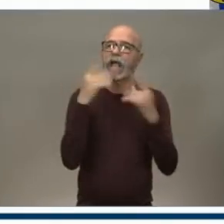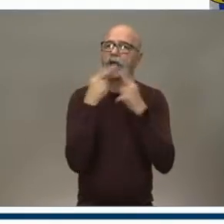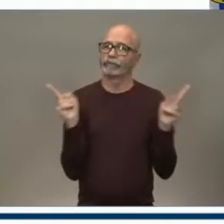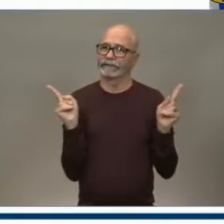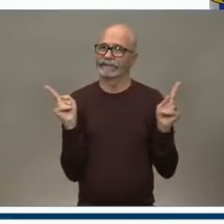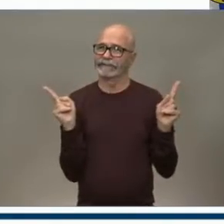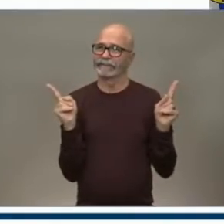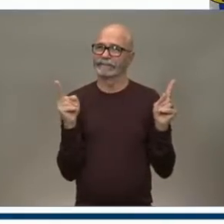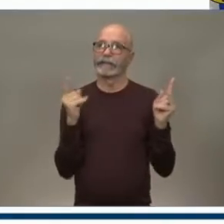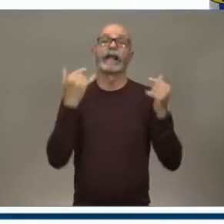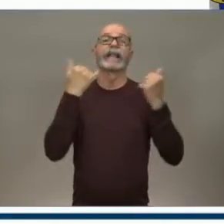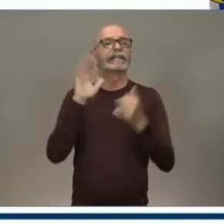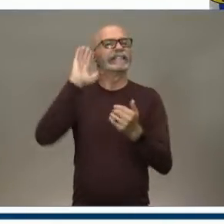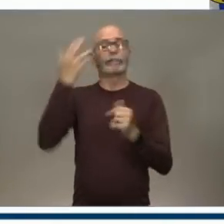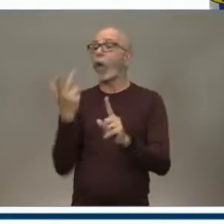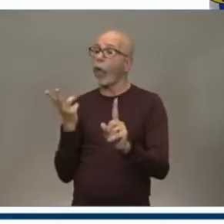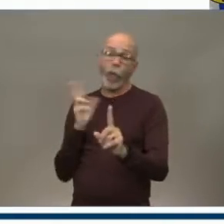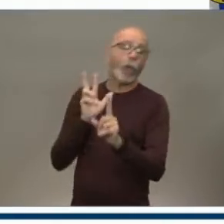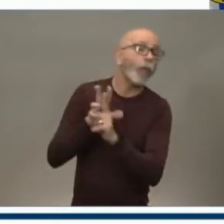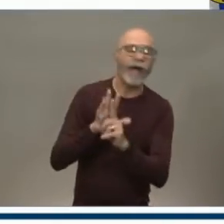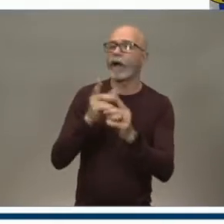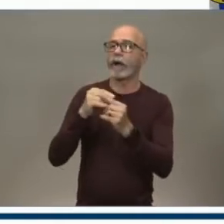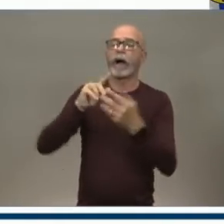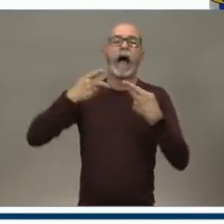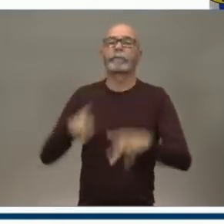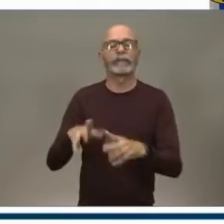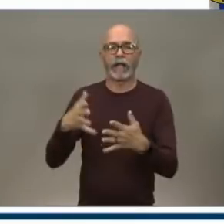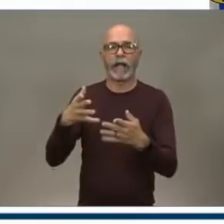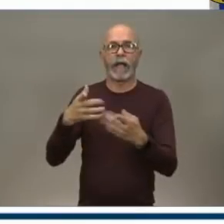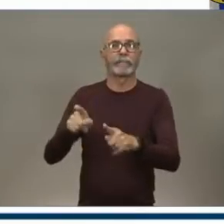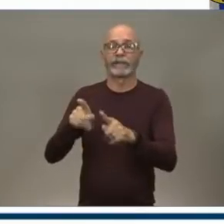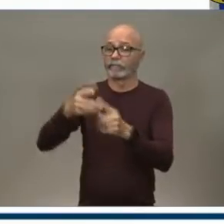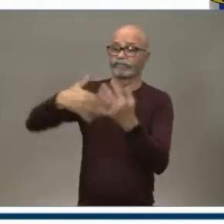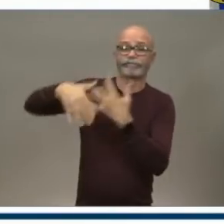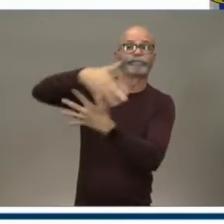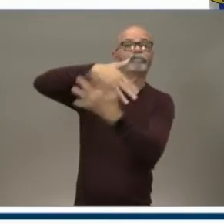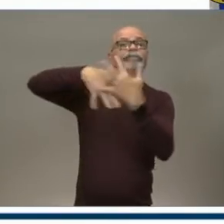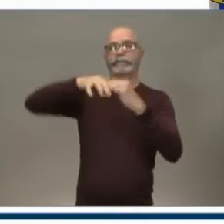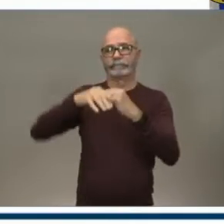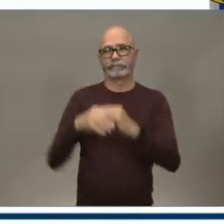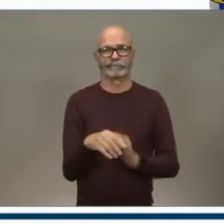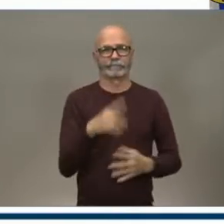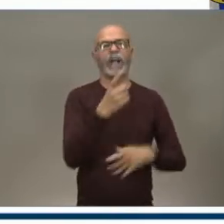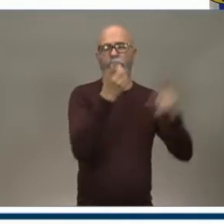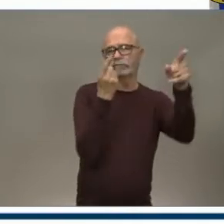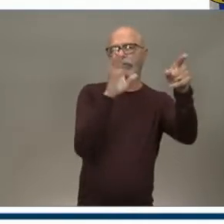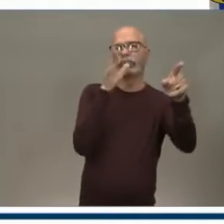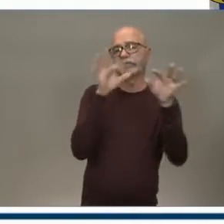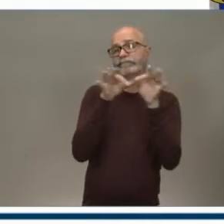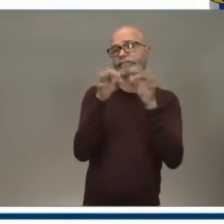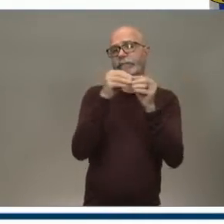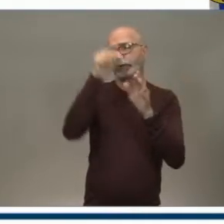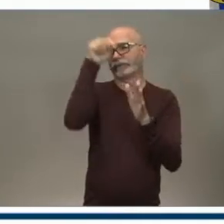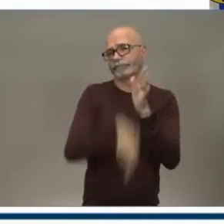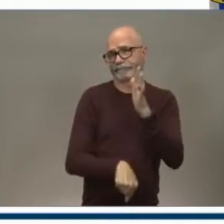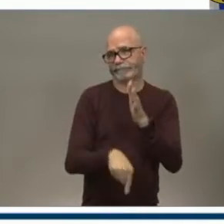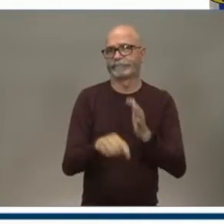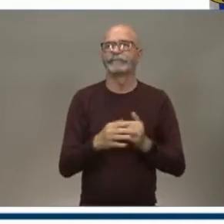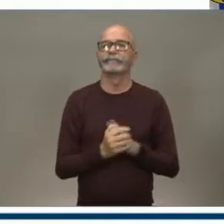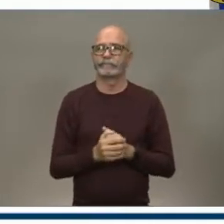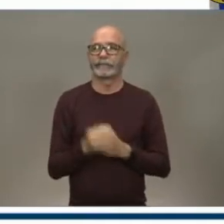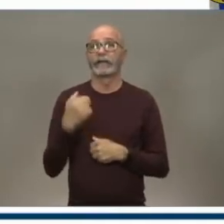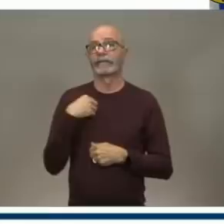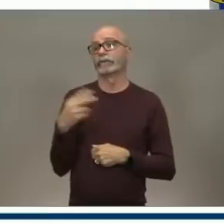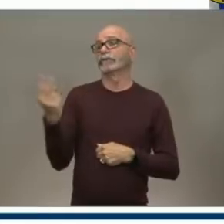cases. Dr. Strang is going to have more details in a moment. The cases in our schools are students who are isolating. I